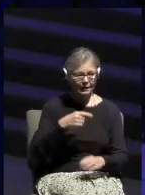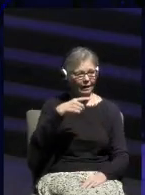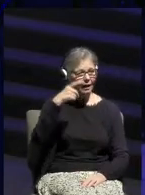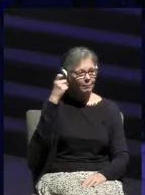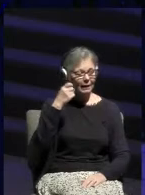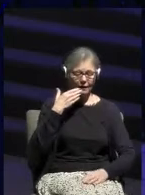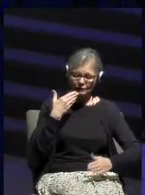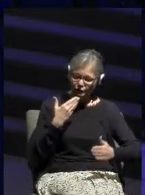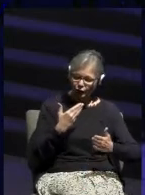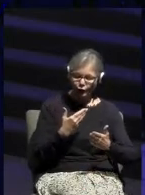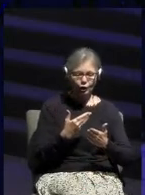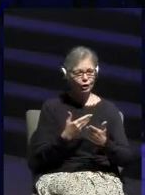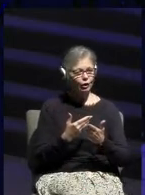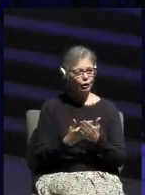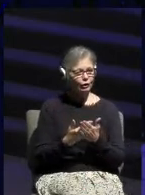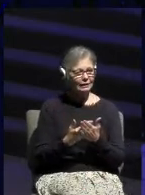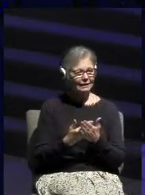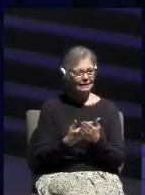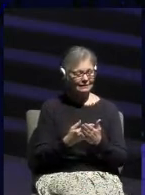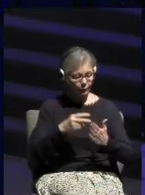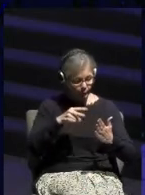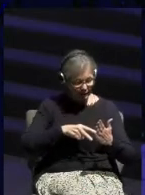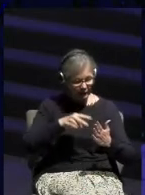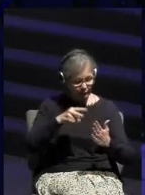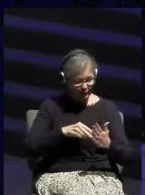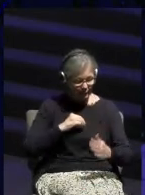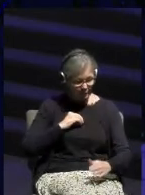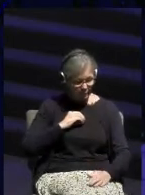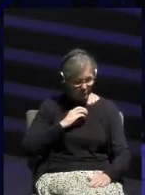much goodness in that passage of Scripture.